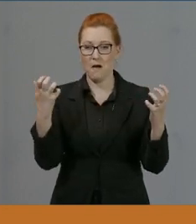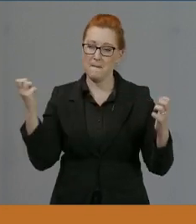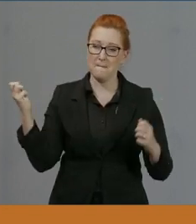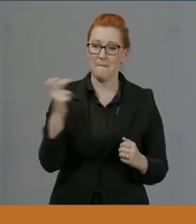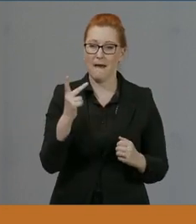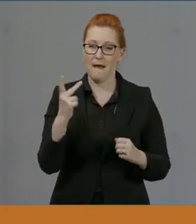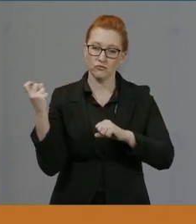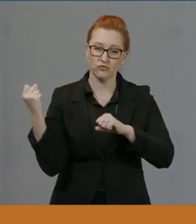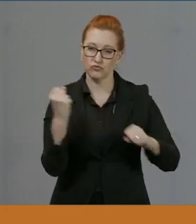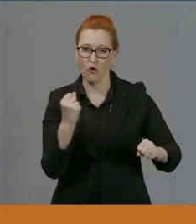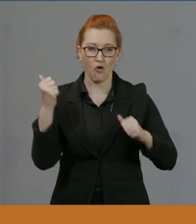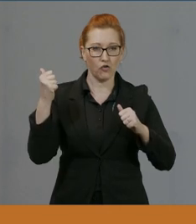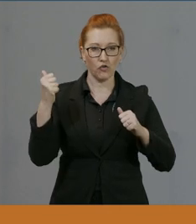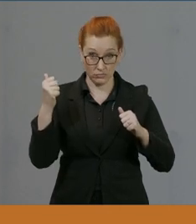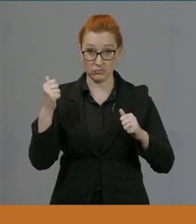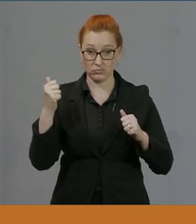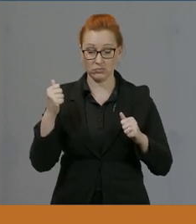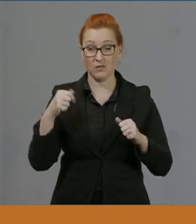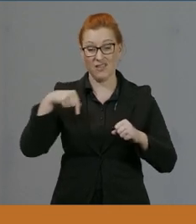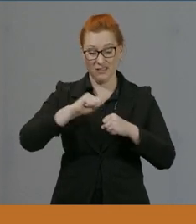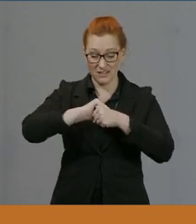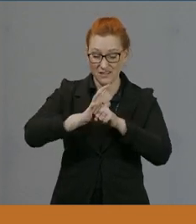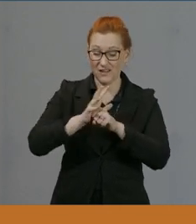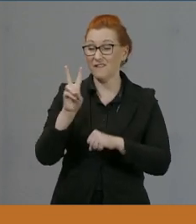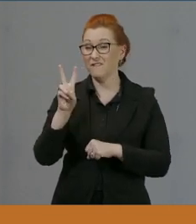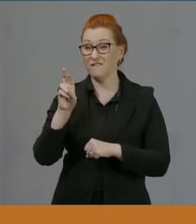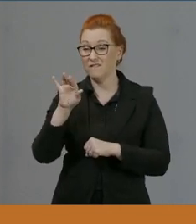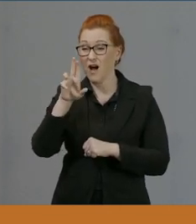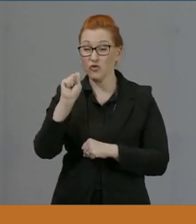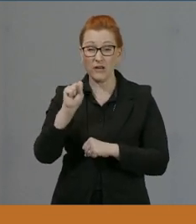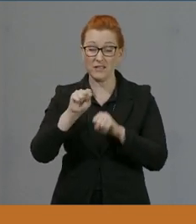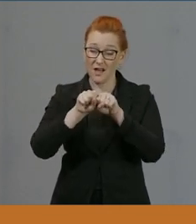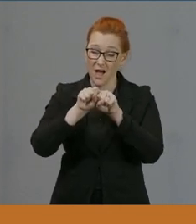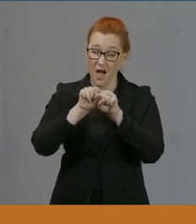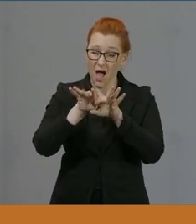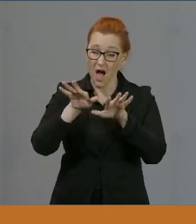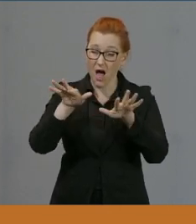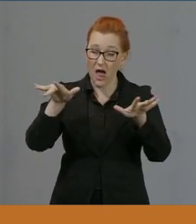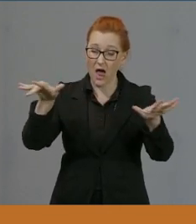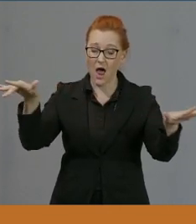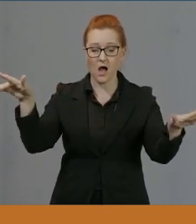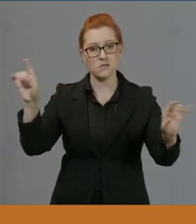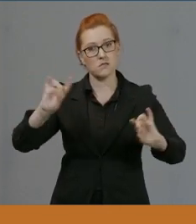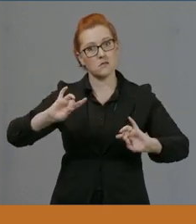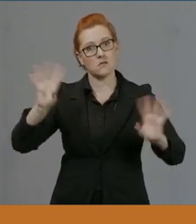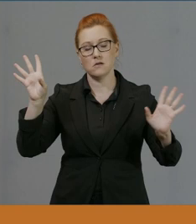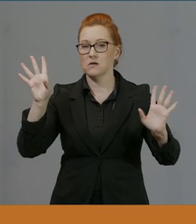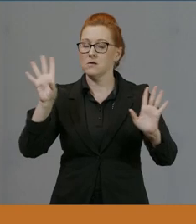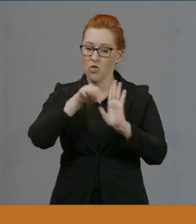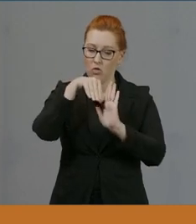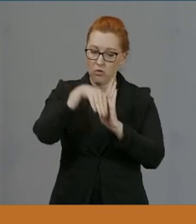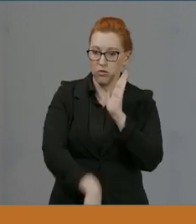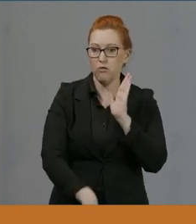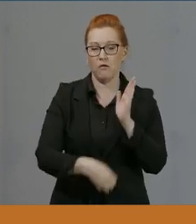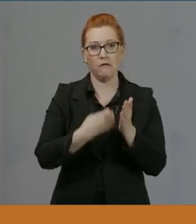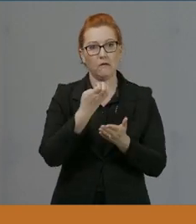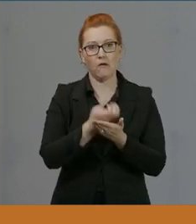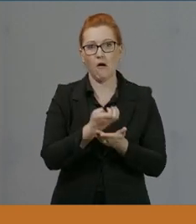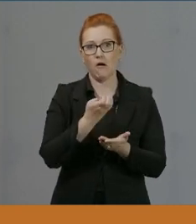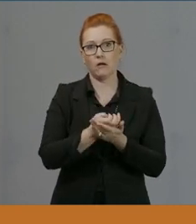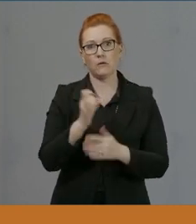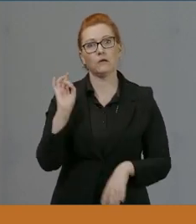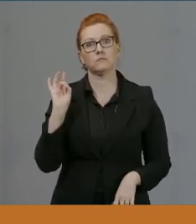state. It is this virus and this global pandemic that has done so much to slow our economy